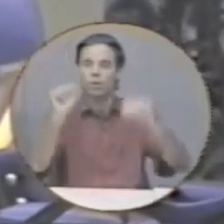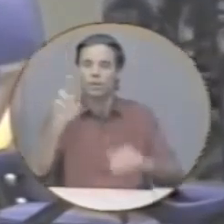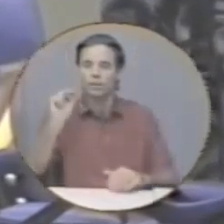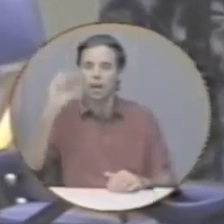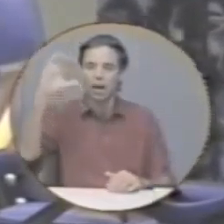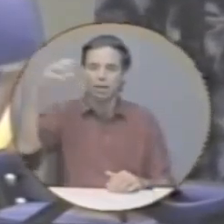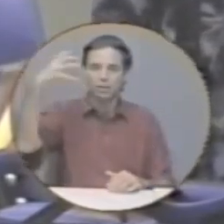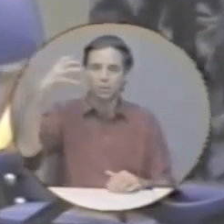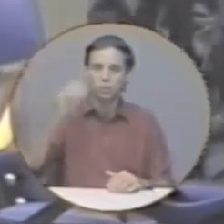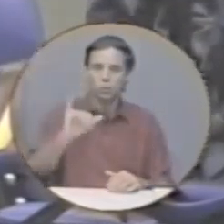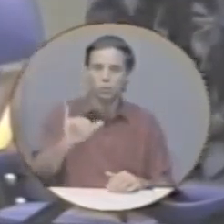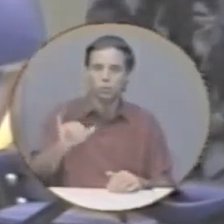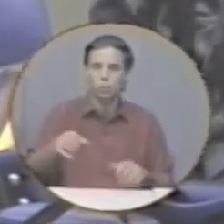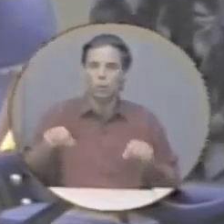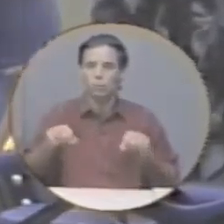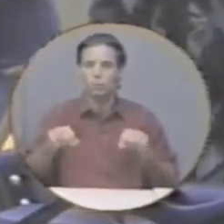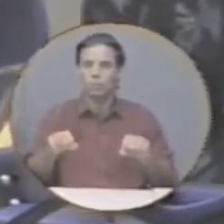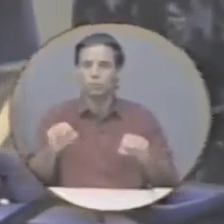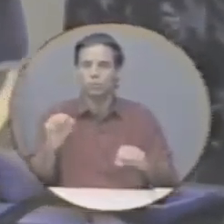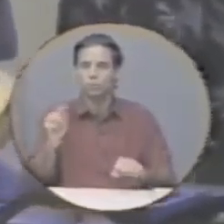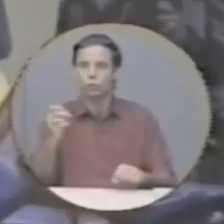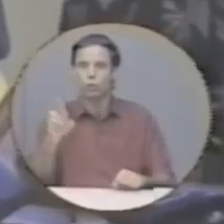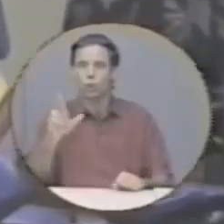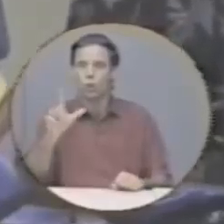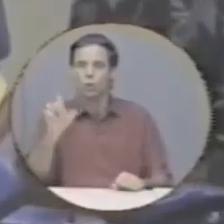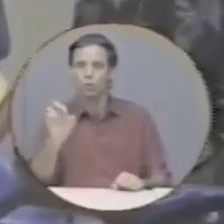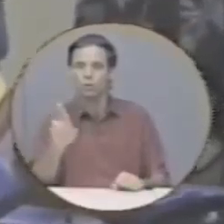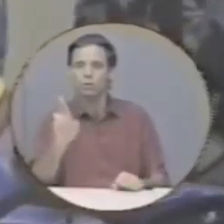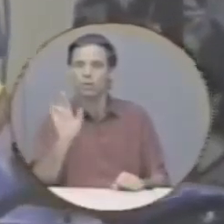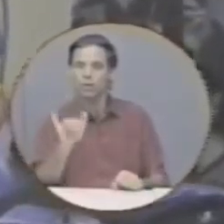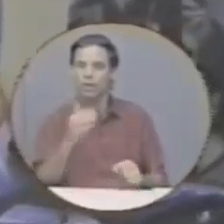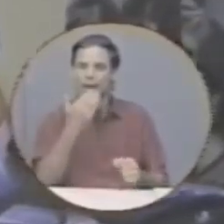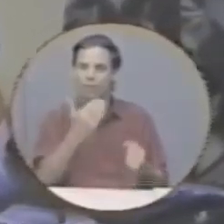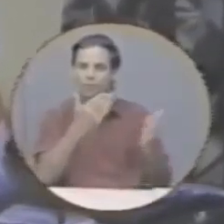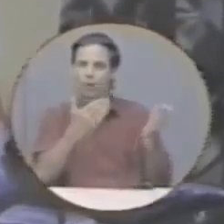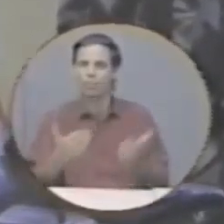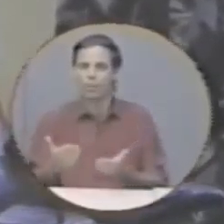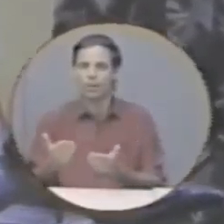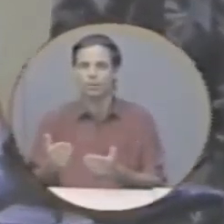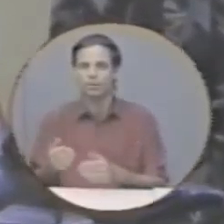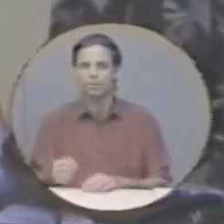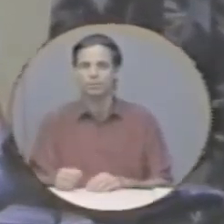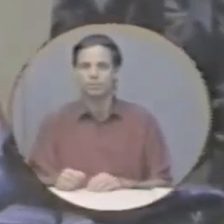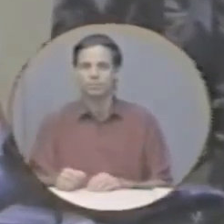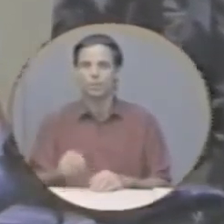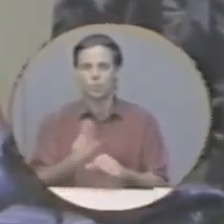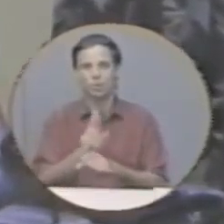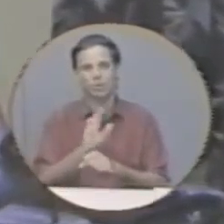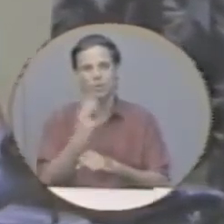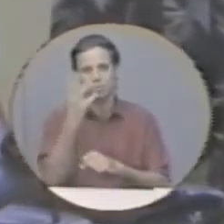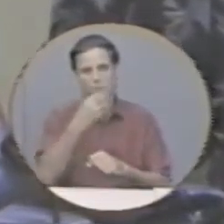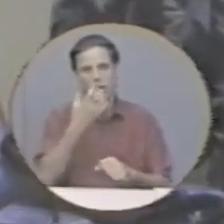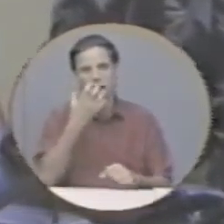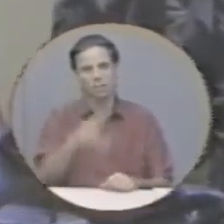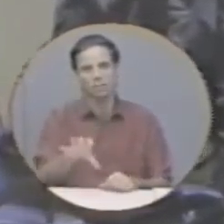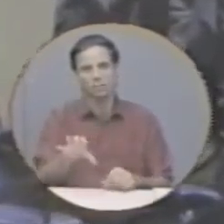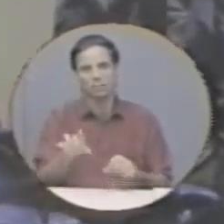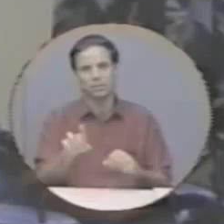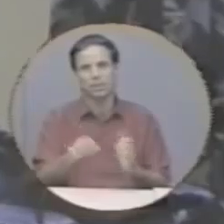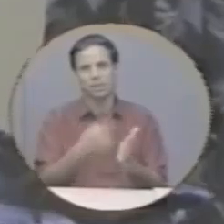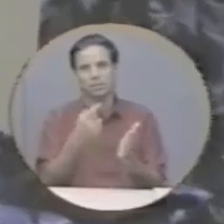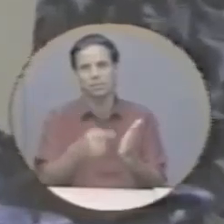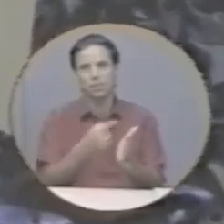stroller mode, which is kind of fun. Thank you for bringing that to me. Yeah, that's what we used it from the airport over here. It was pretty hot.